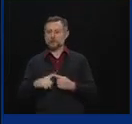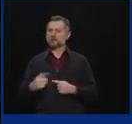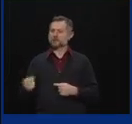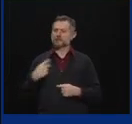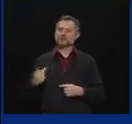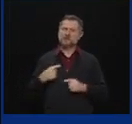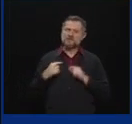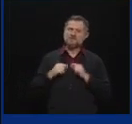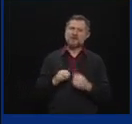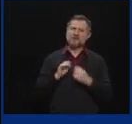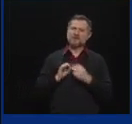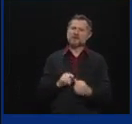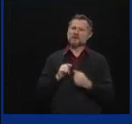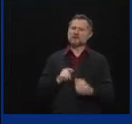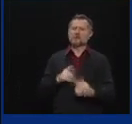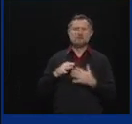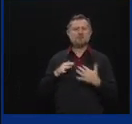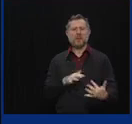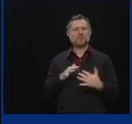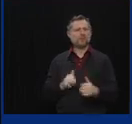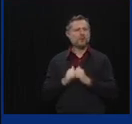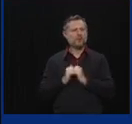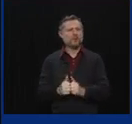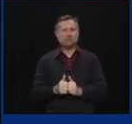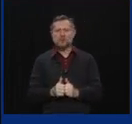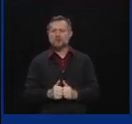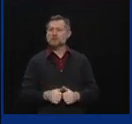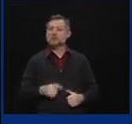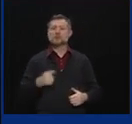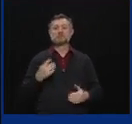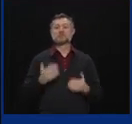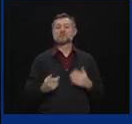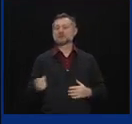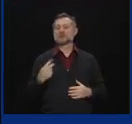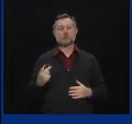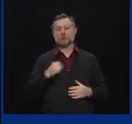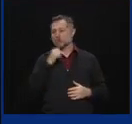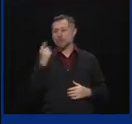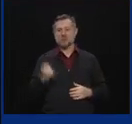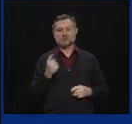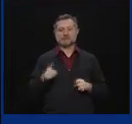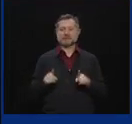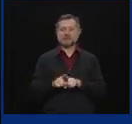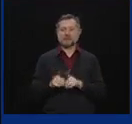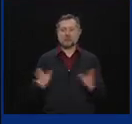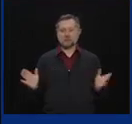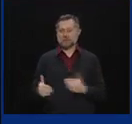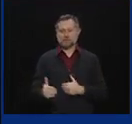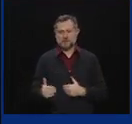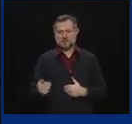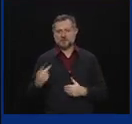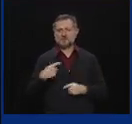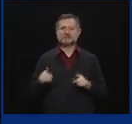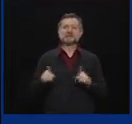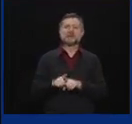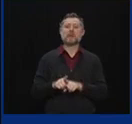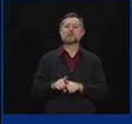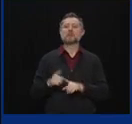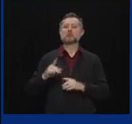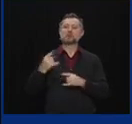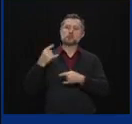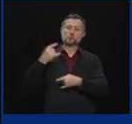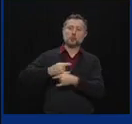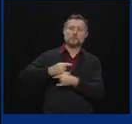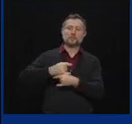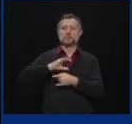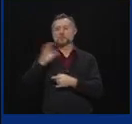who spent a lot of time. We may not have been in the same room, but we were on the same Zoom, it seemed like, all the time,